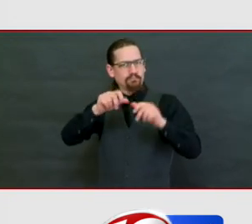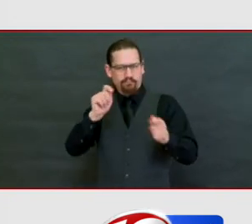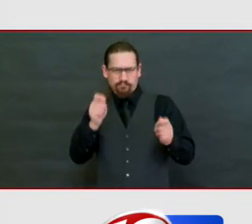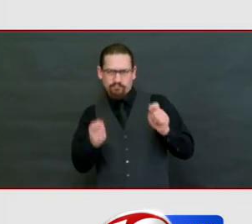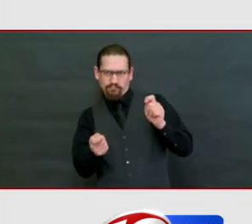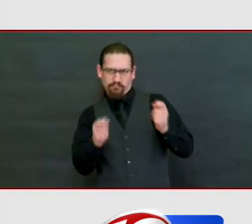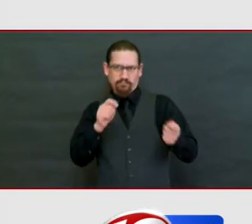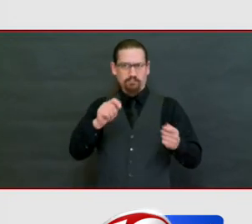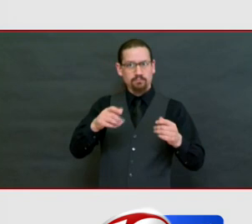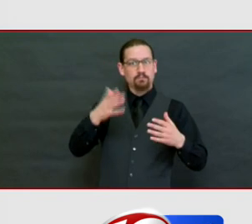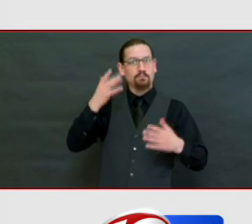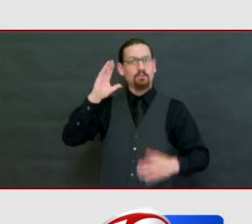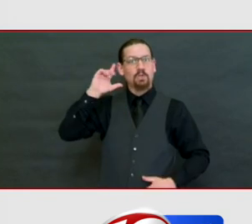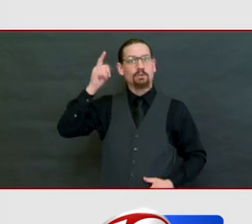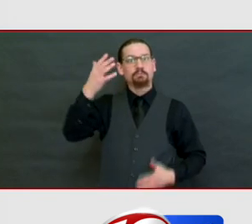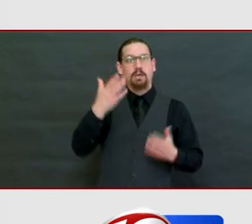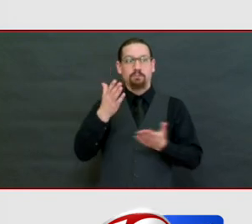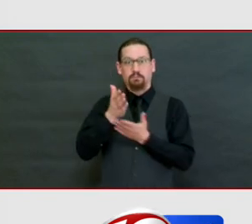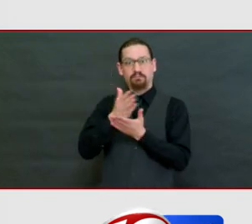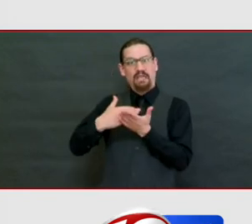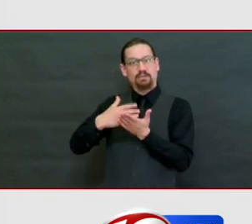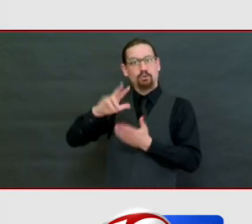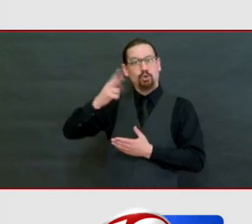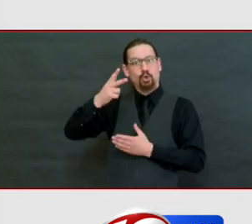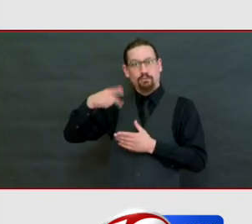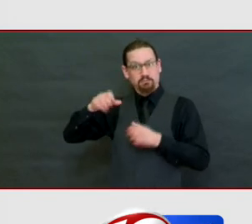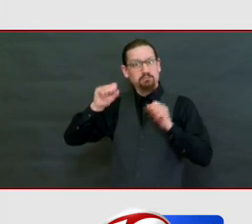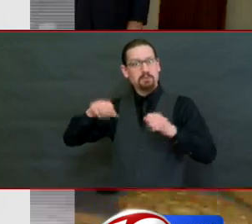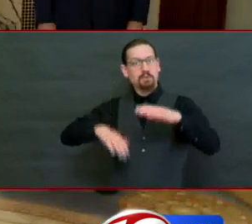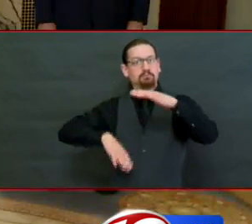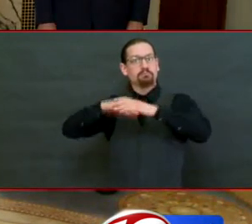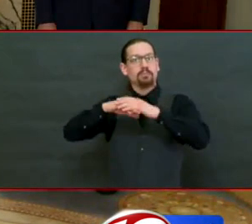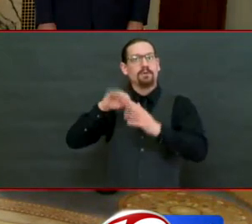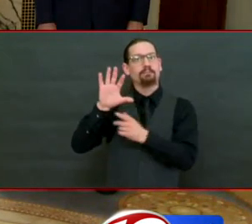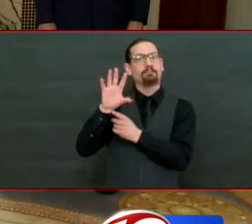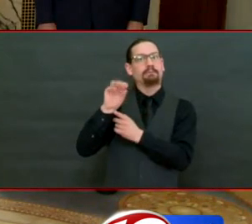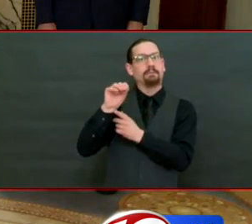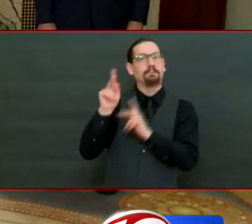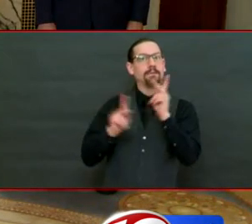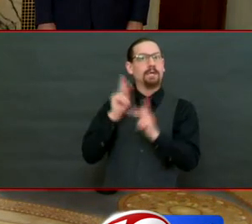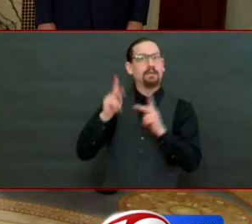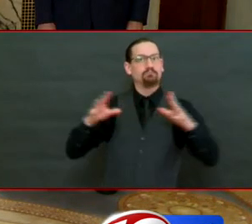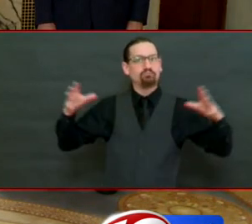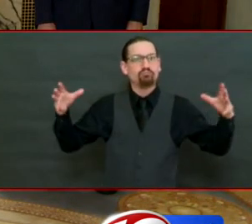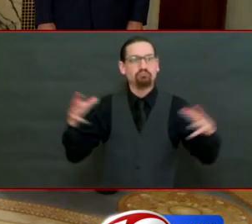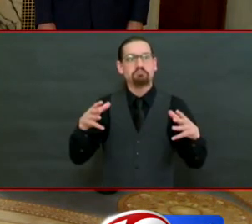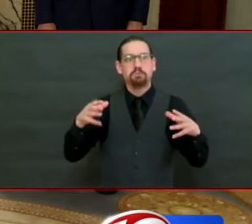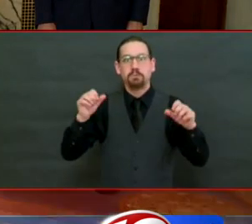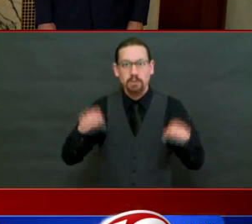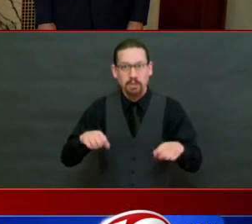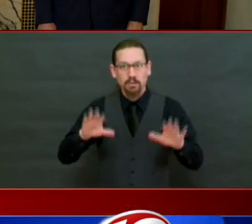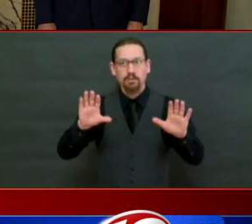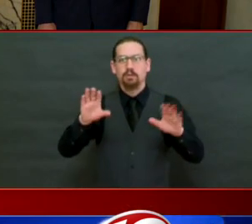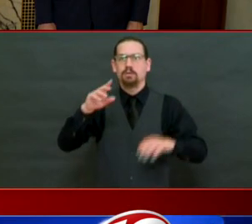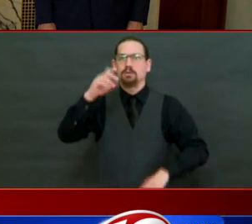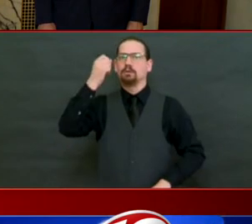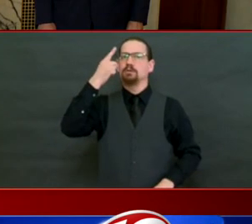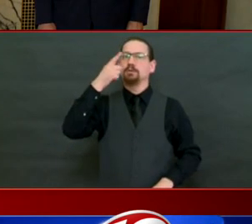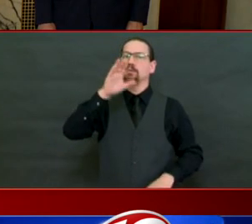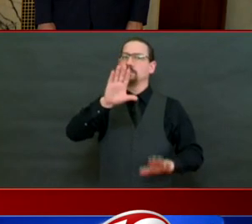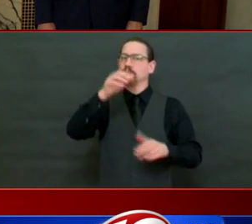people. Having said that, everywhere you go is still going to feel different.